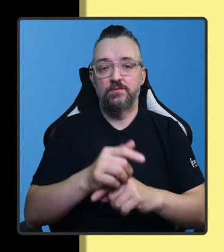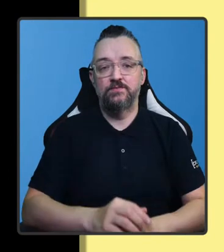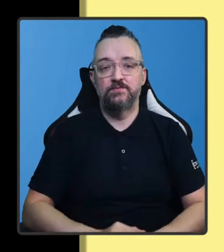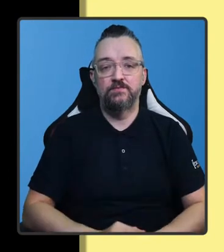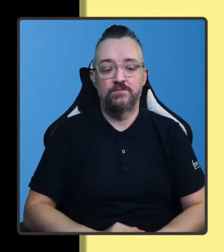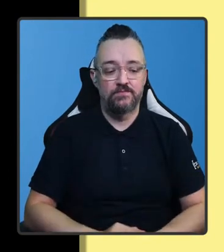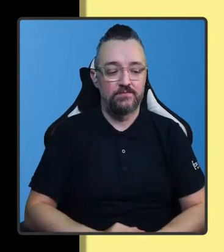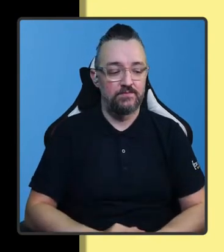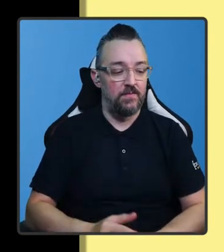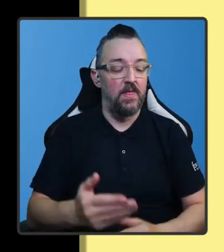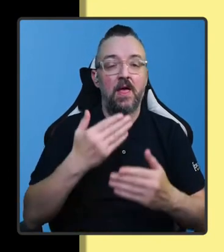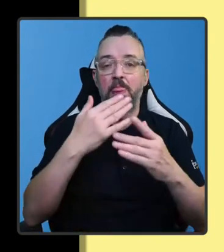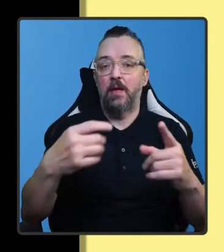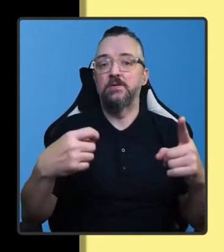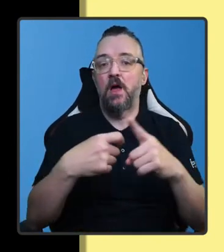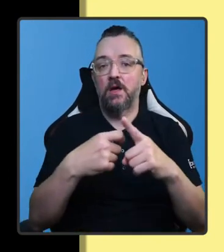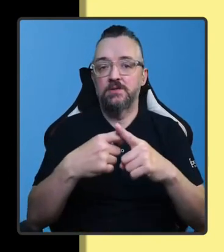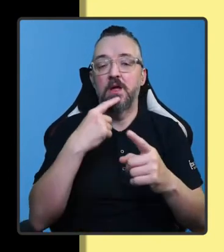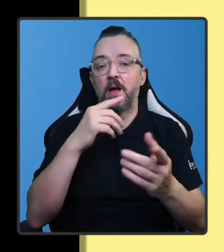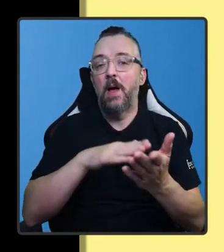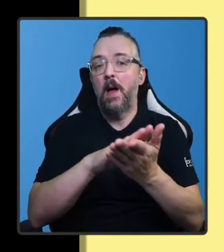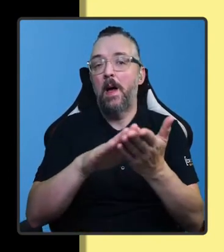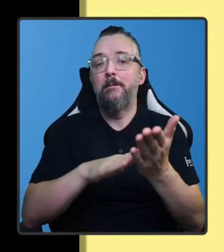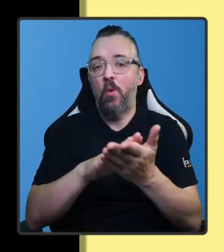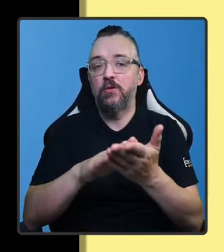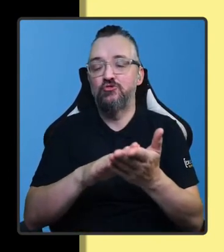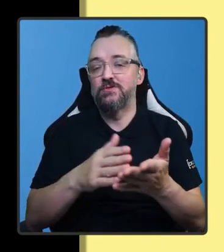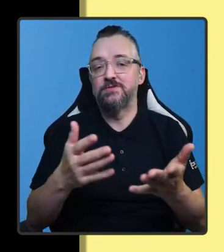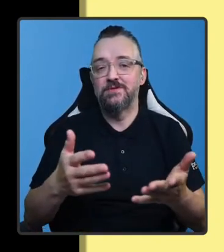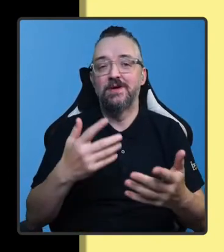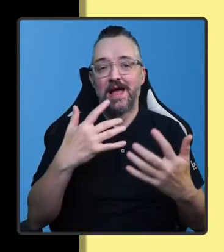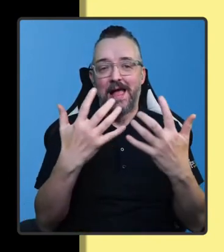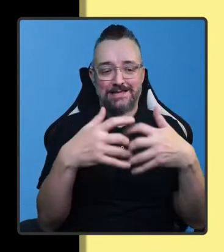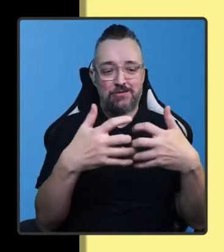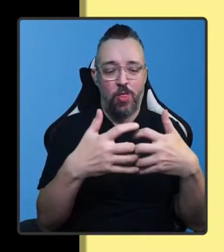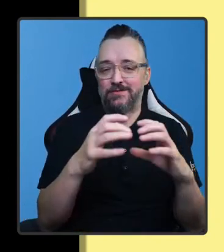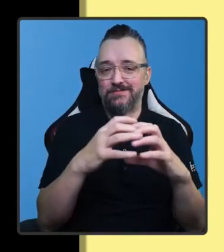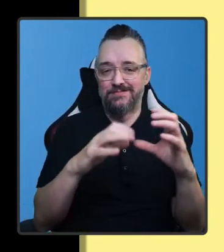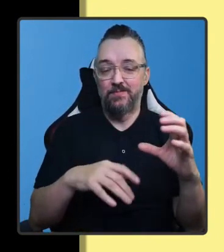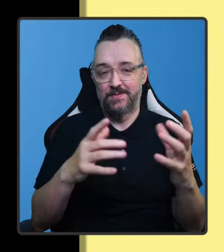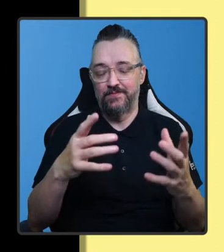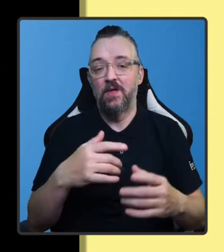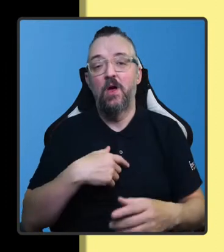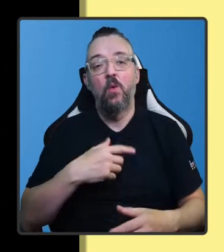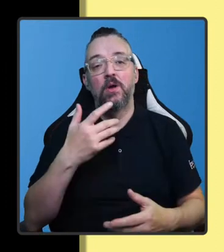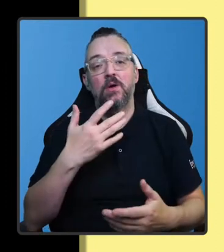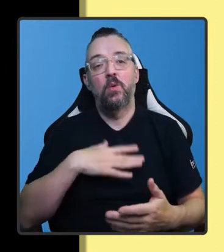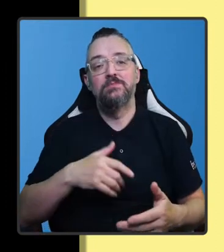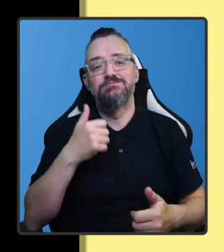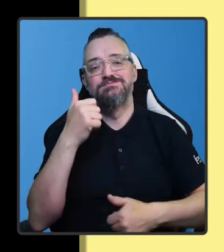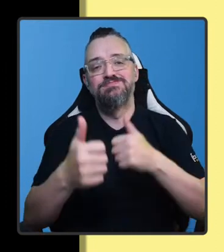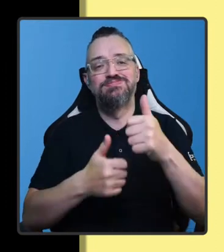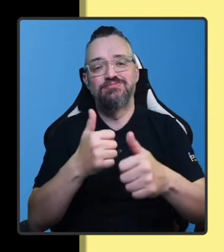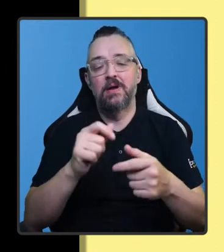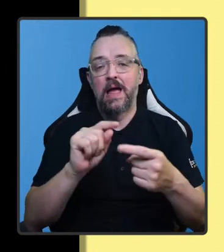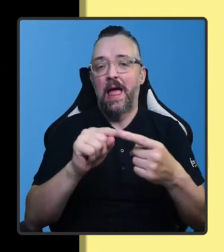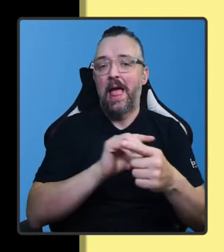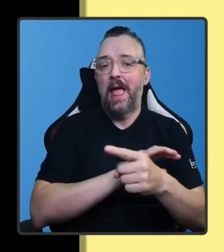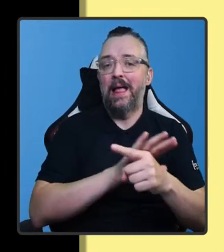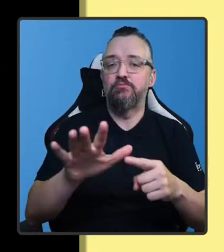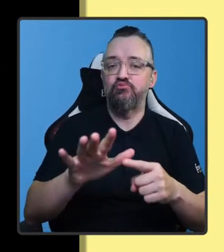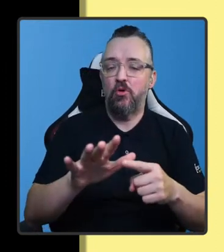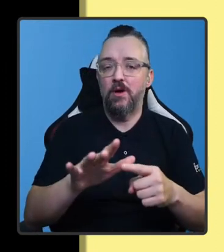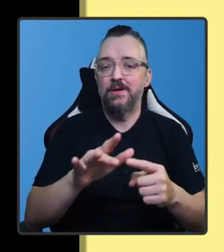Thanks, Kirsten, and apologies the joys of technology. Firstly, I'd like to commend Edinburgh Central and Thurzland